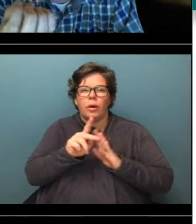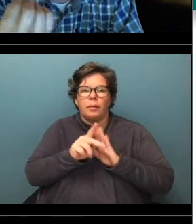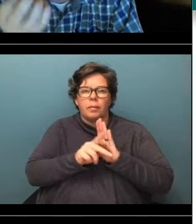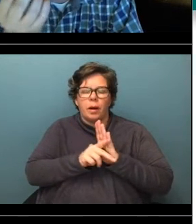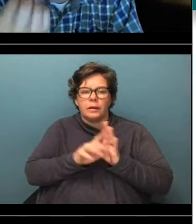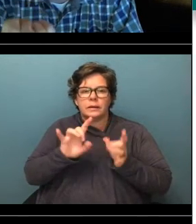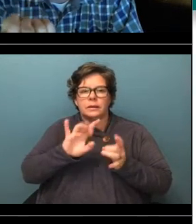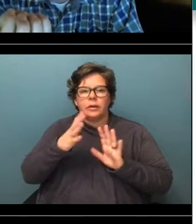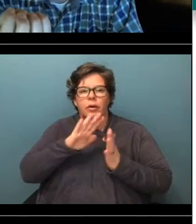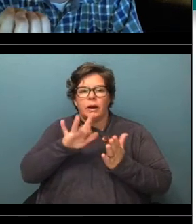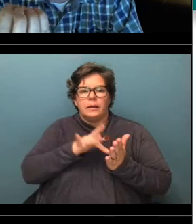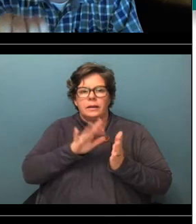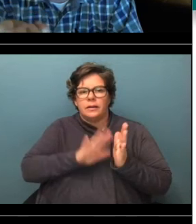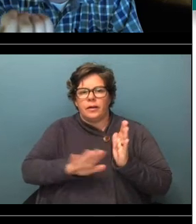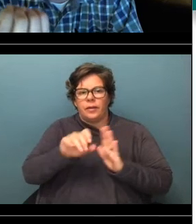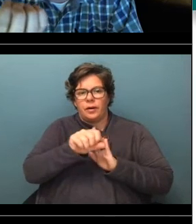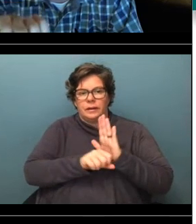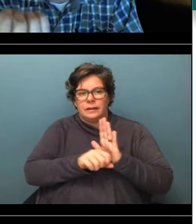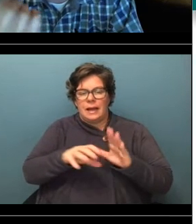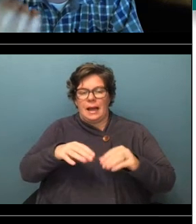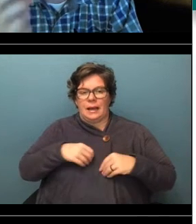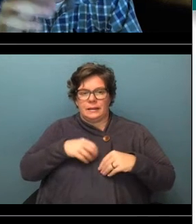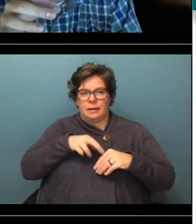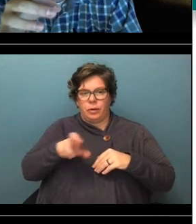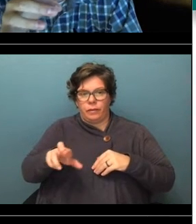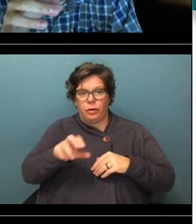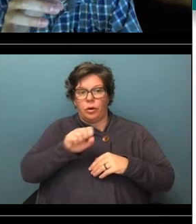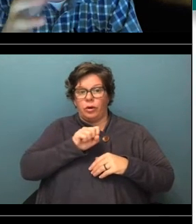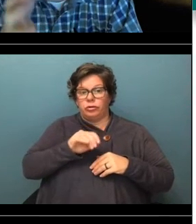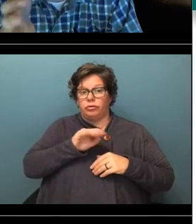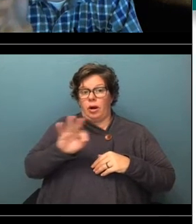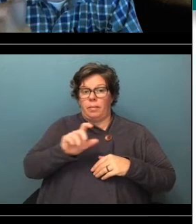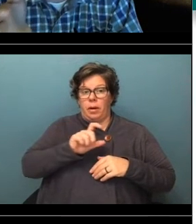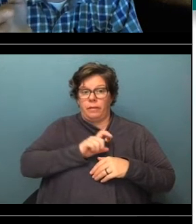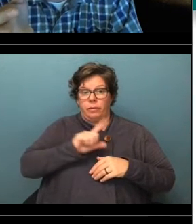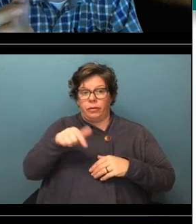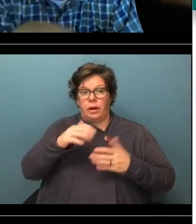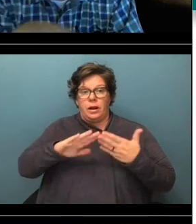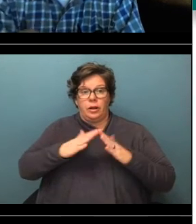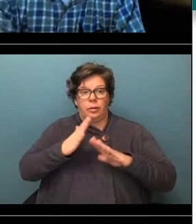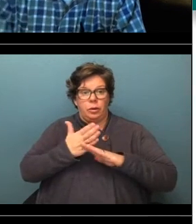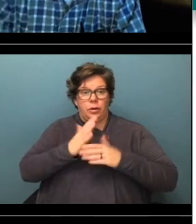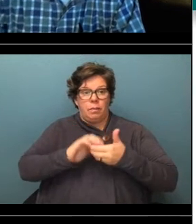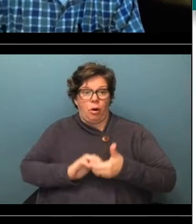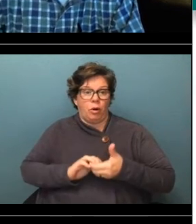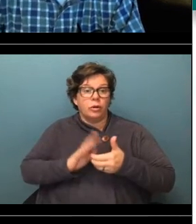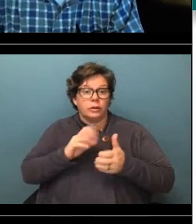crisis centers across the state accept referrals and drop-offs from law enforcement and other community partners.